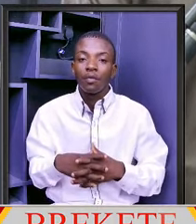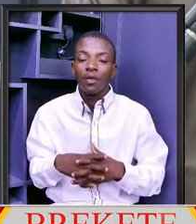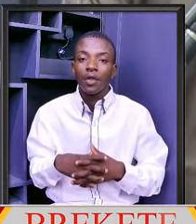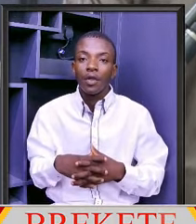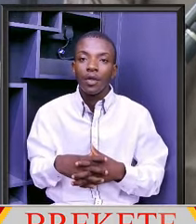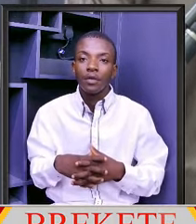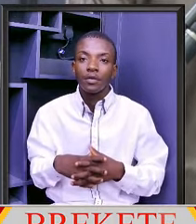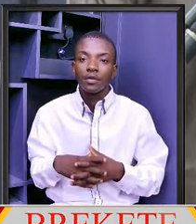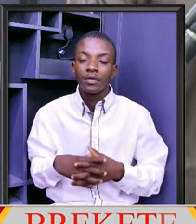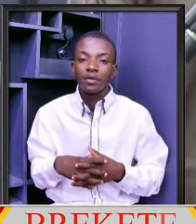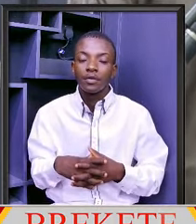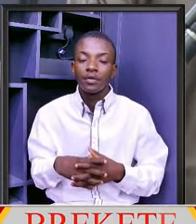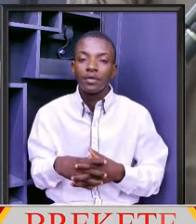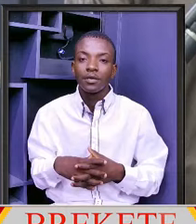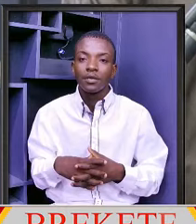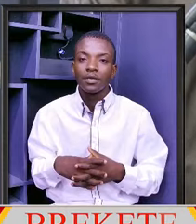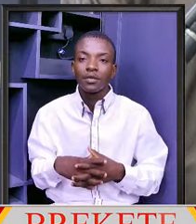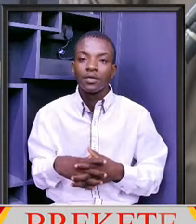See.